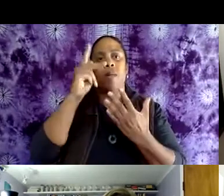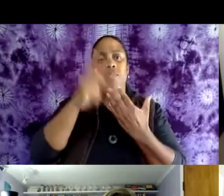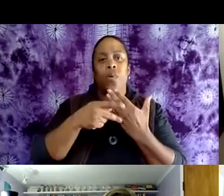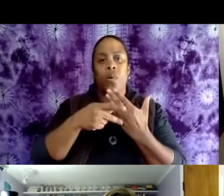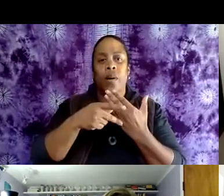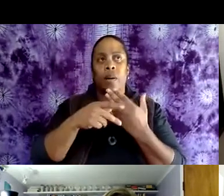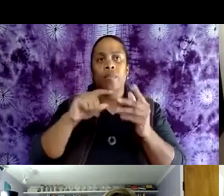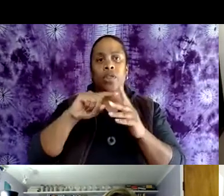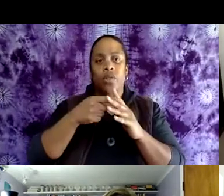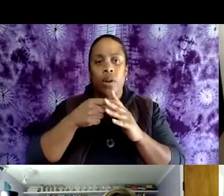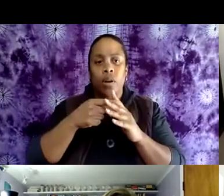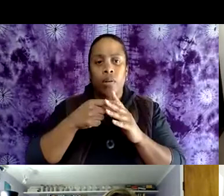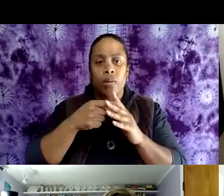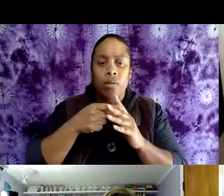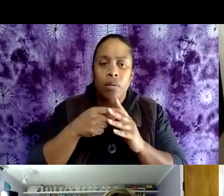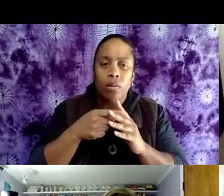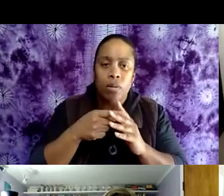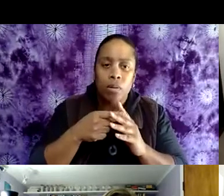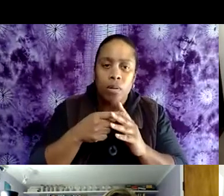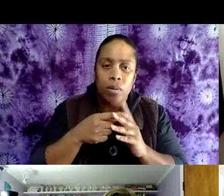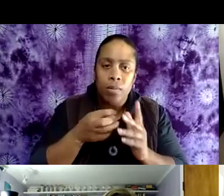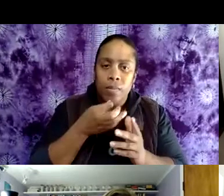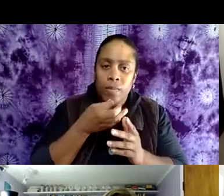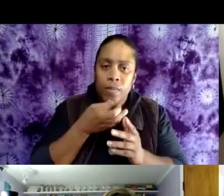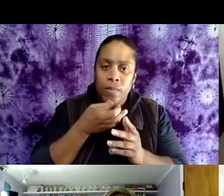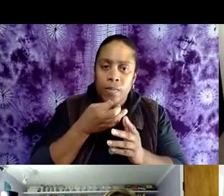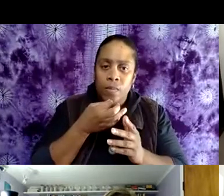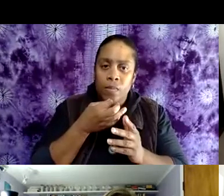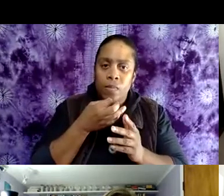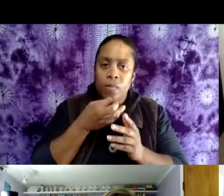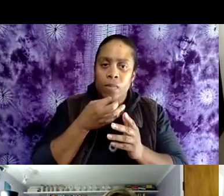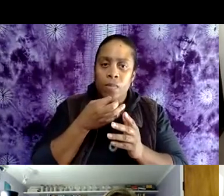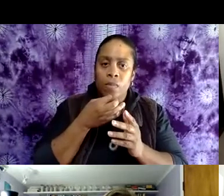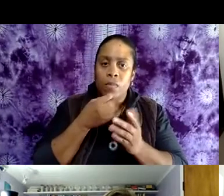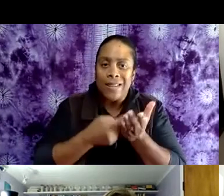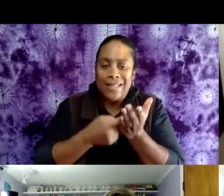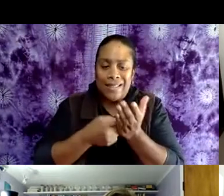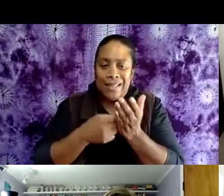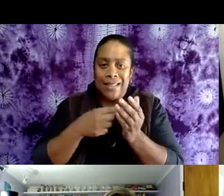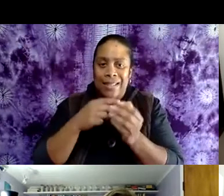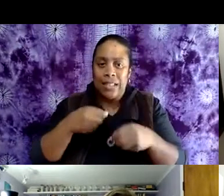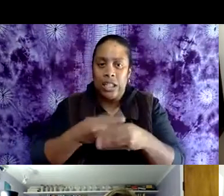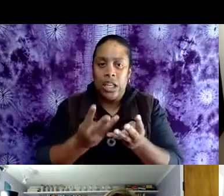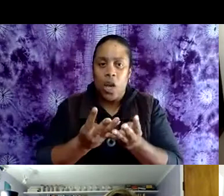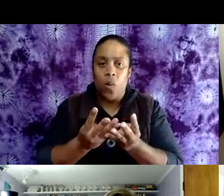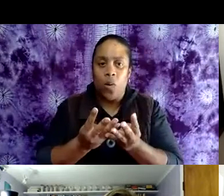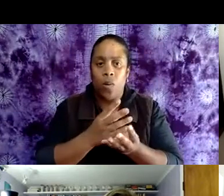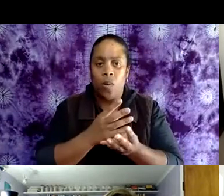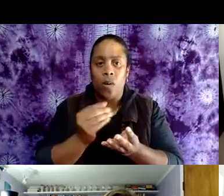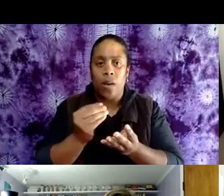and a presentation of the history, meaning, and the tarot. And and if